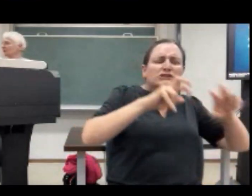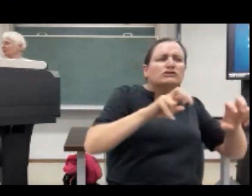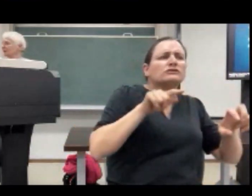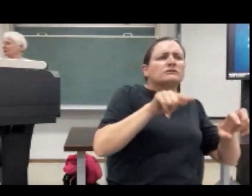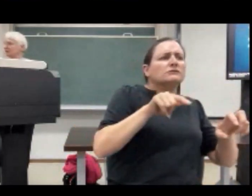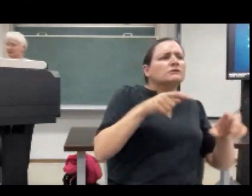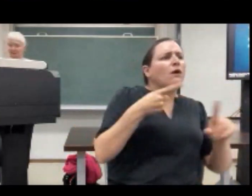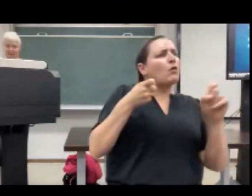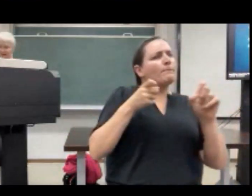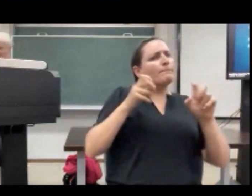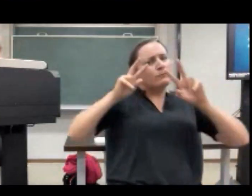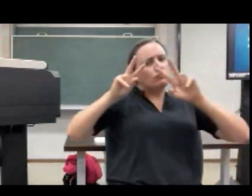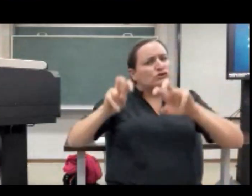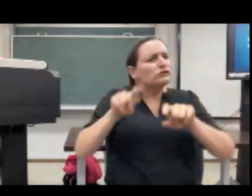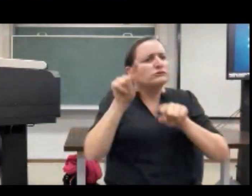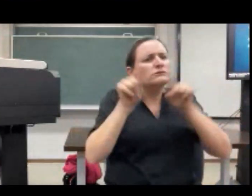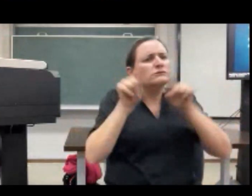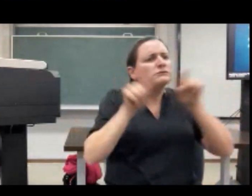me.